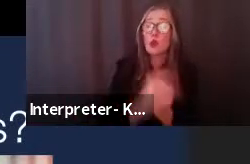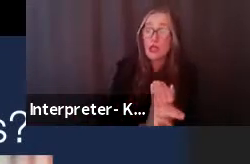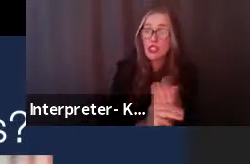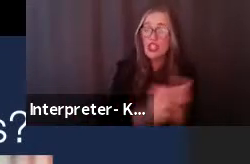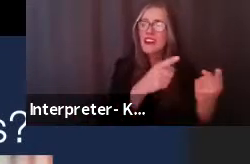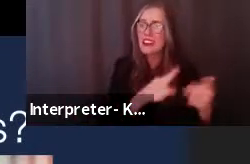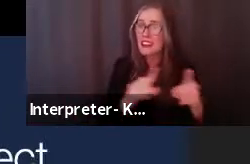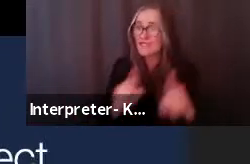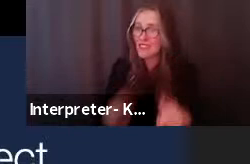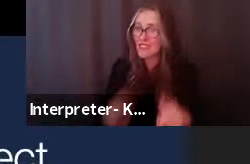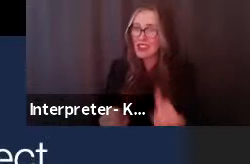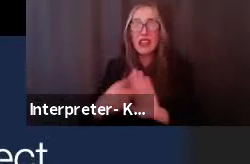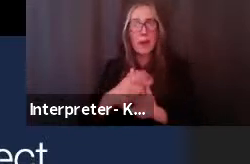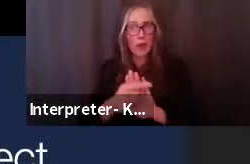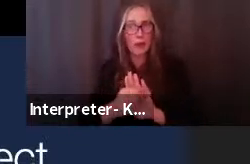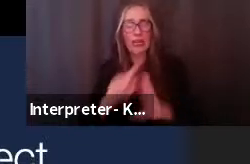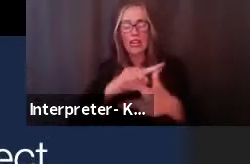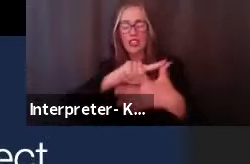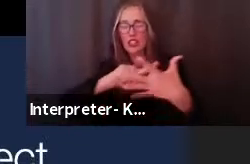themselves